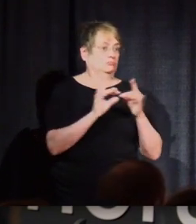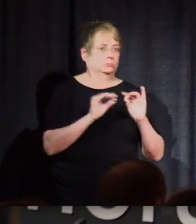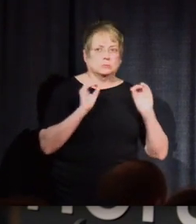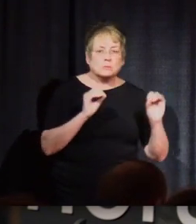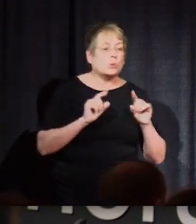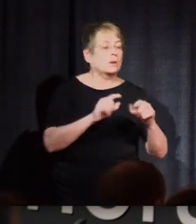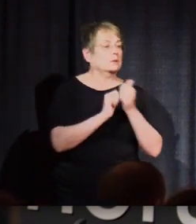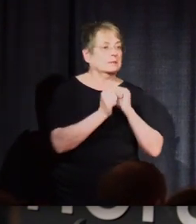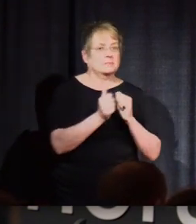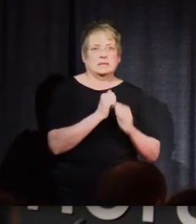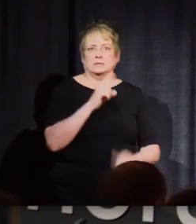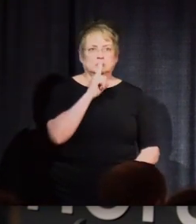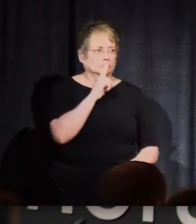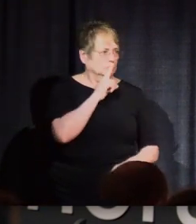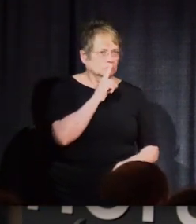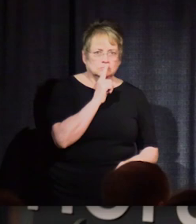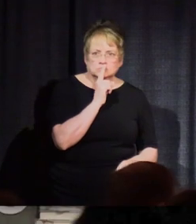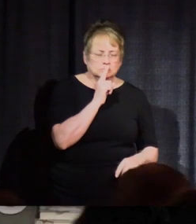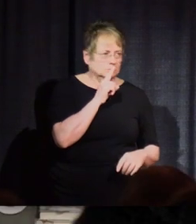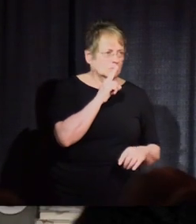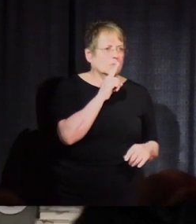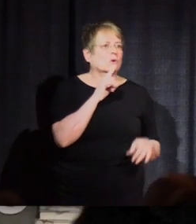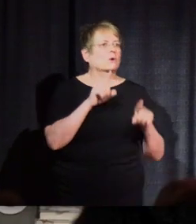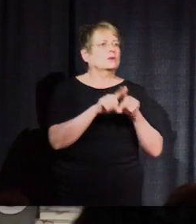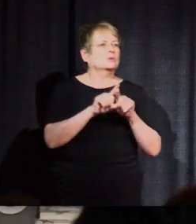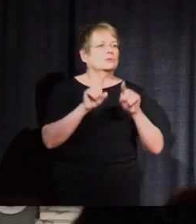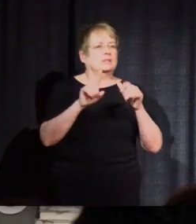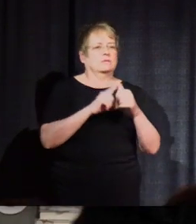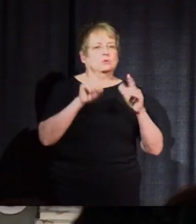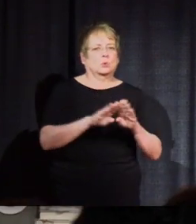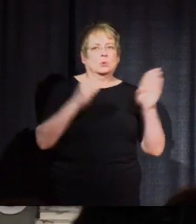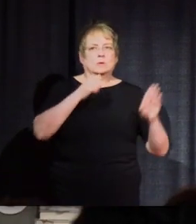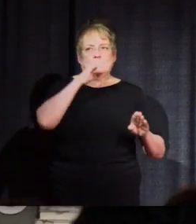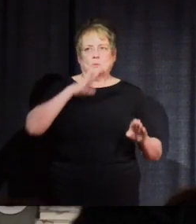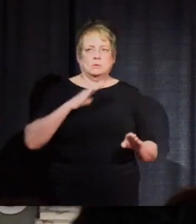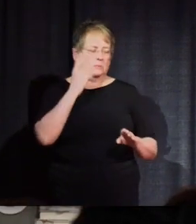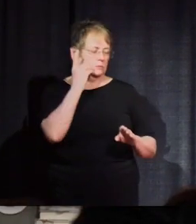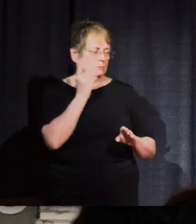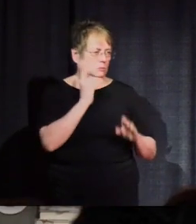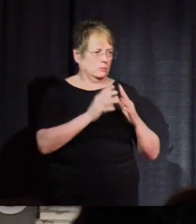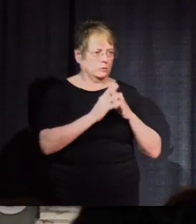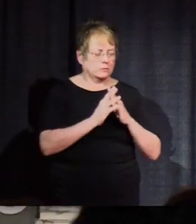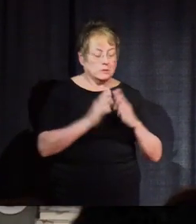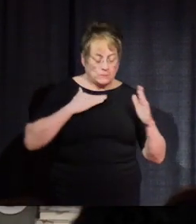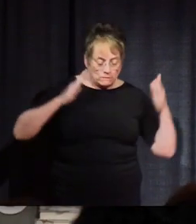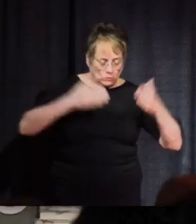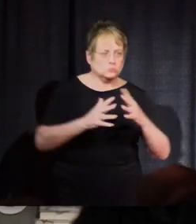competing or when the women's residential program was opened up i focused on wrestling